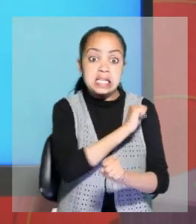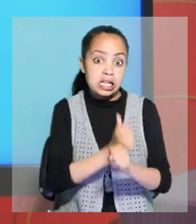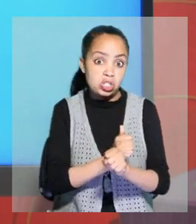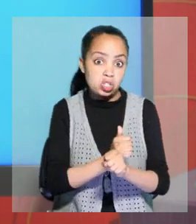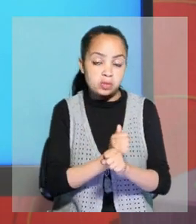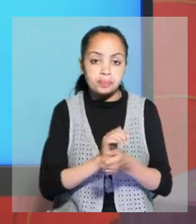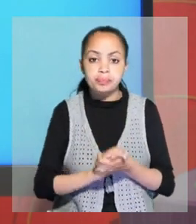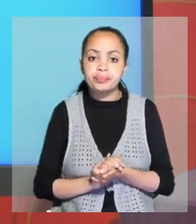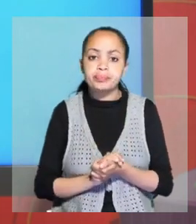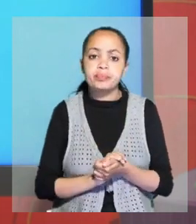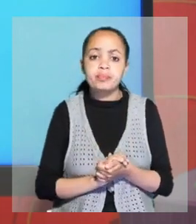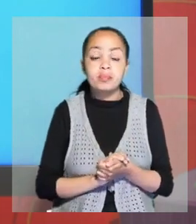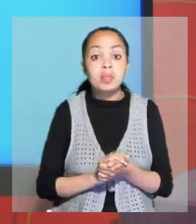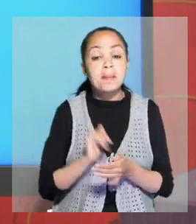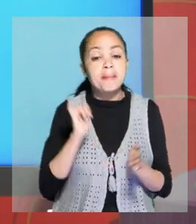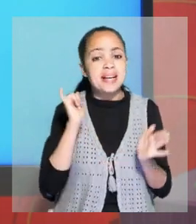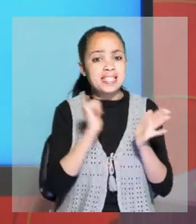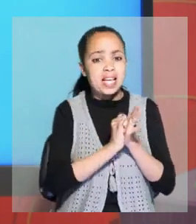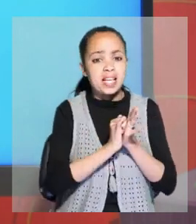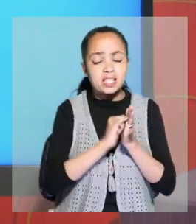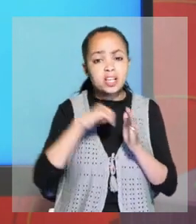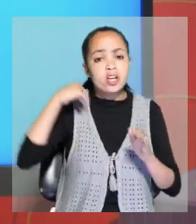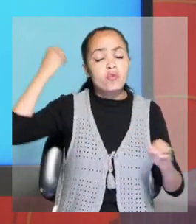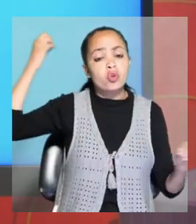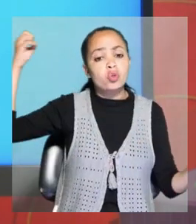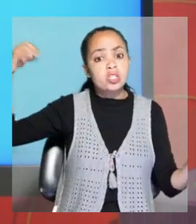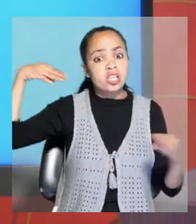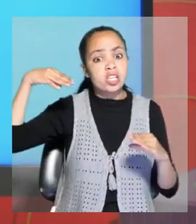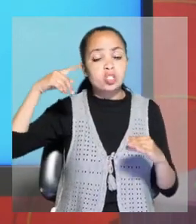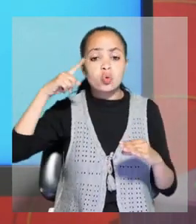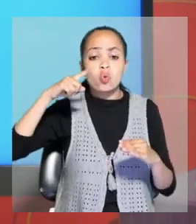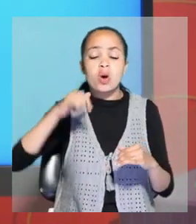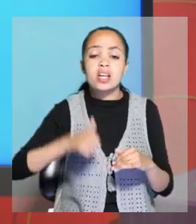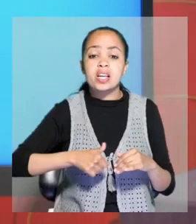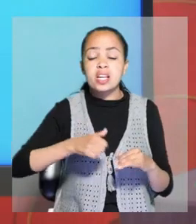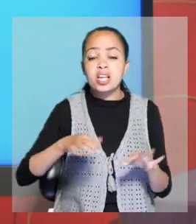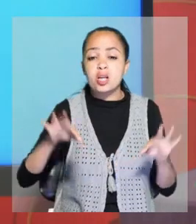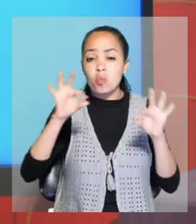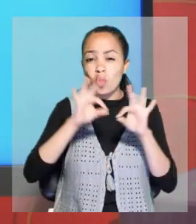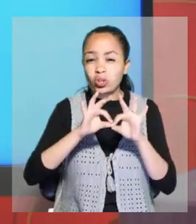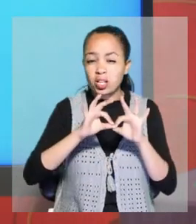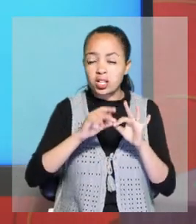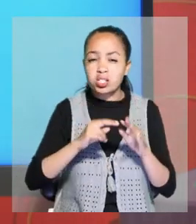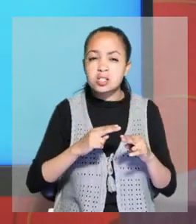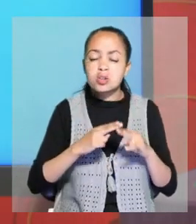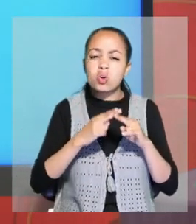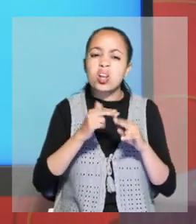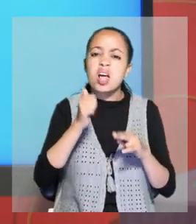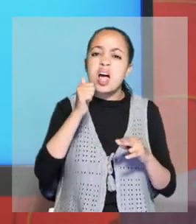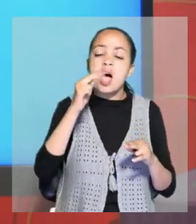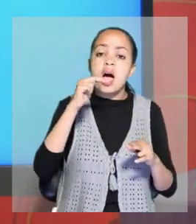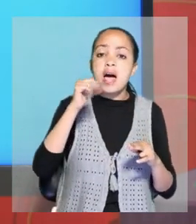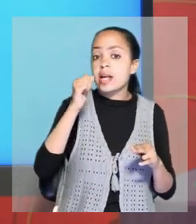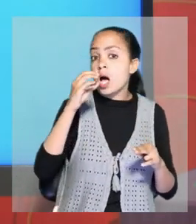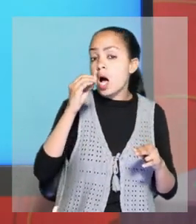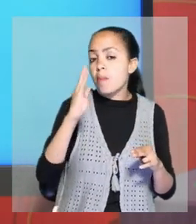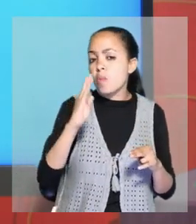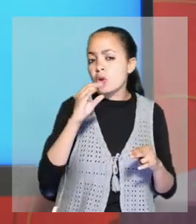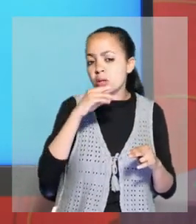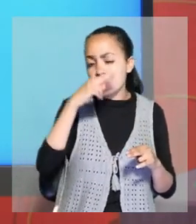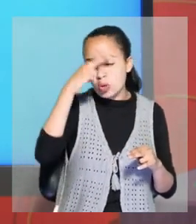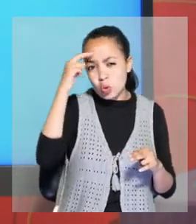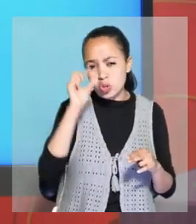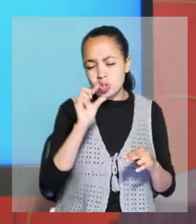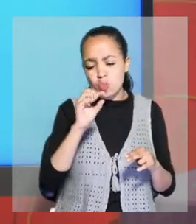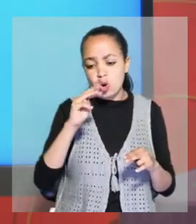energy. By that, photosynthesis, one important process which is said to be anabolic one, because